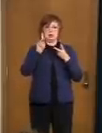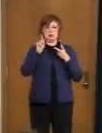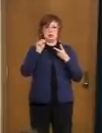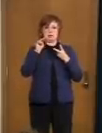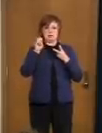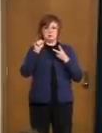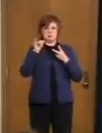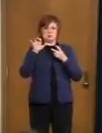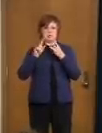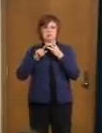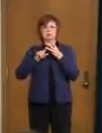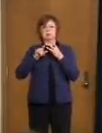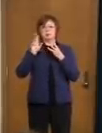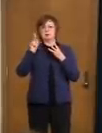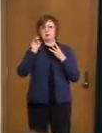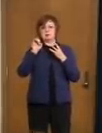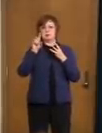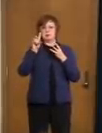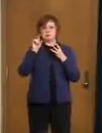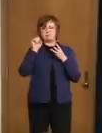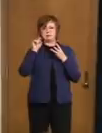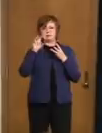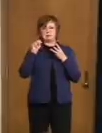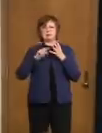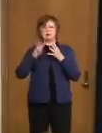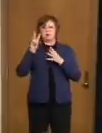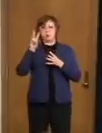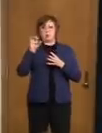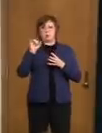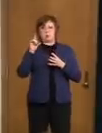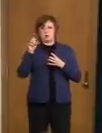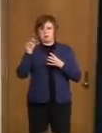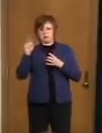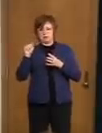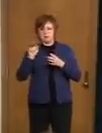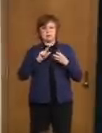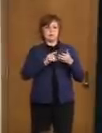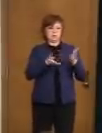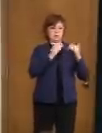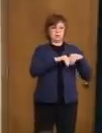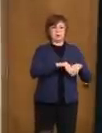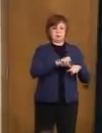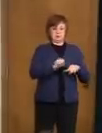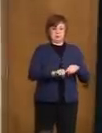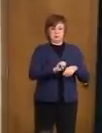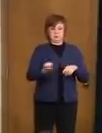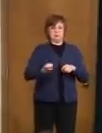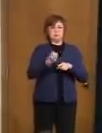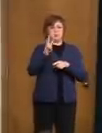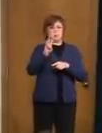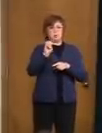and surrounding communities in the east central area, and Weyburn and a number of surrounding communities in the southeast.